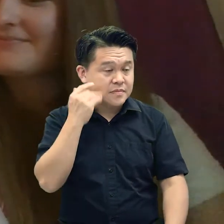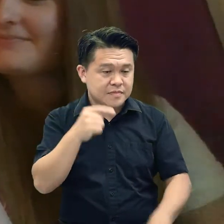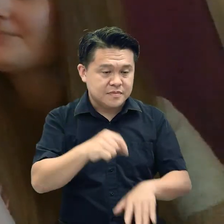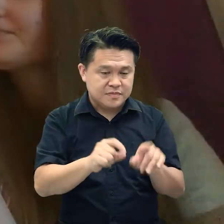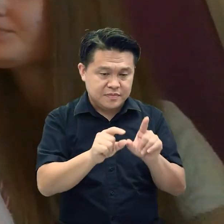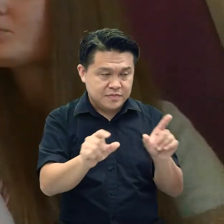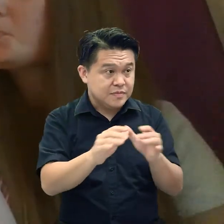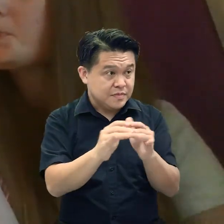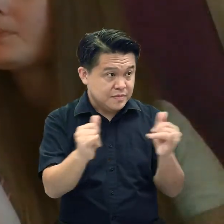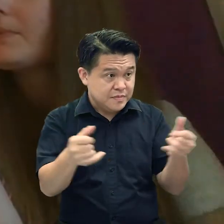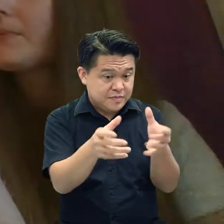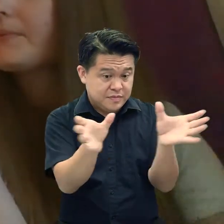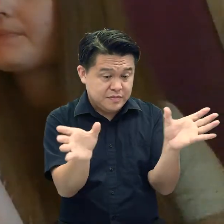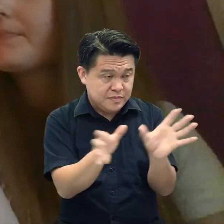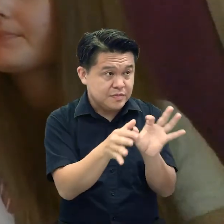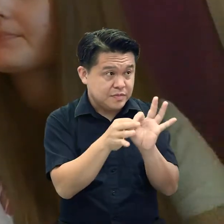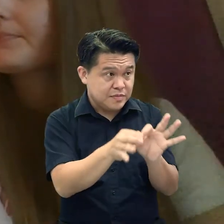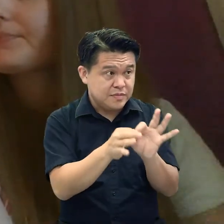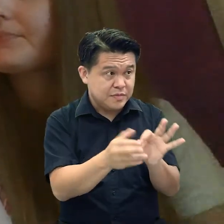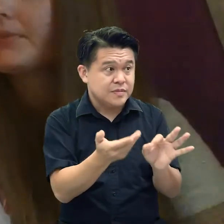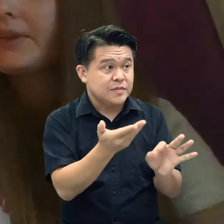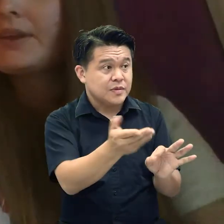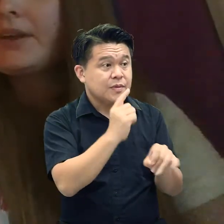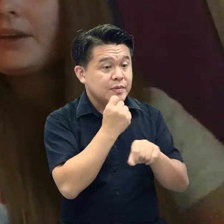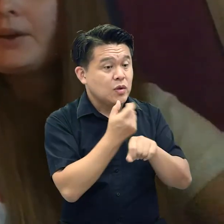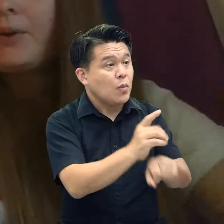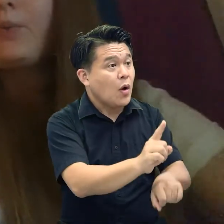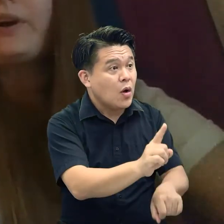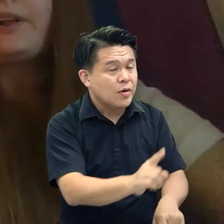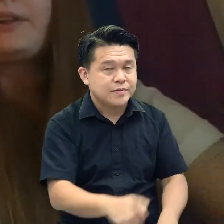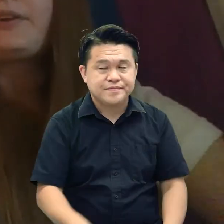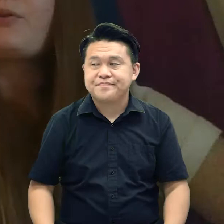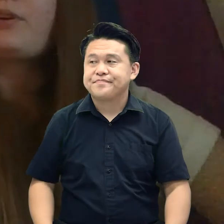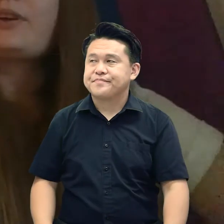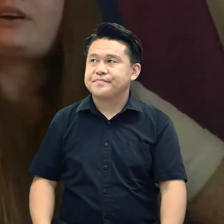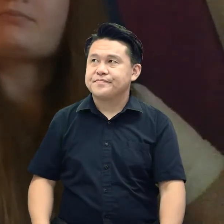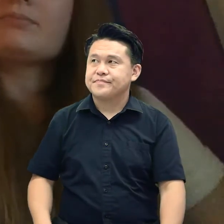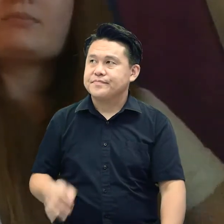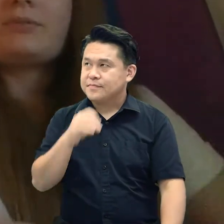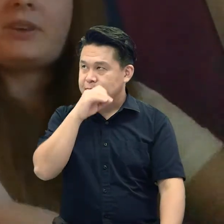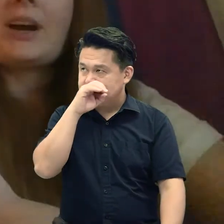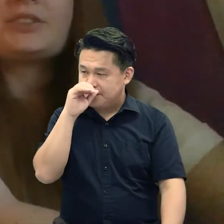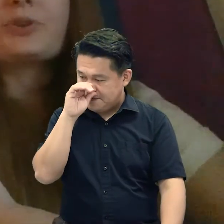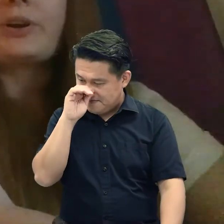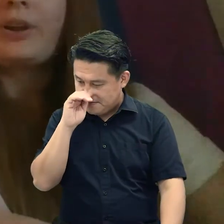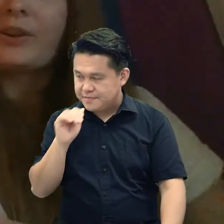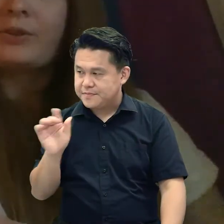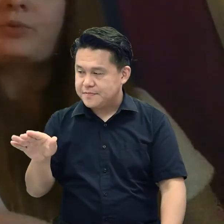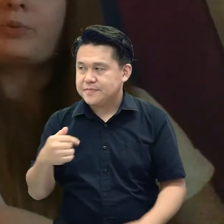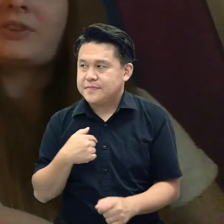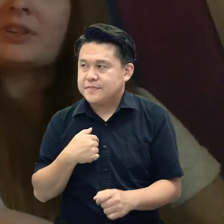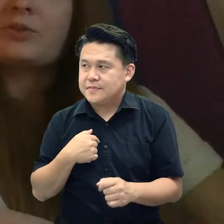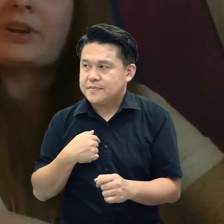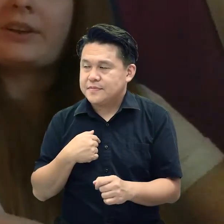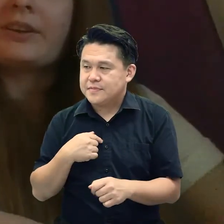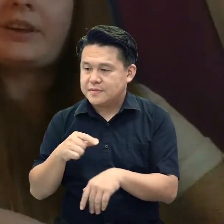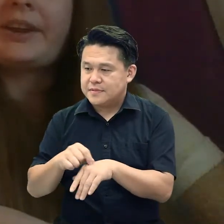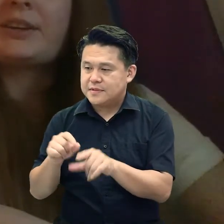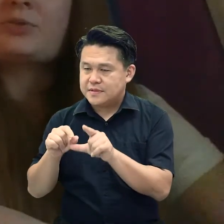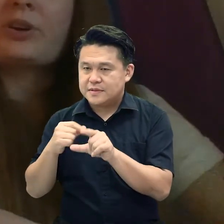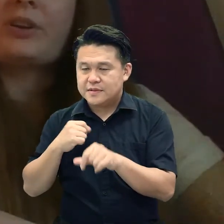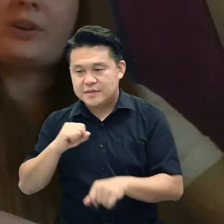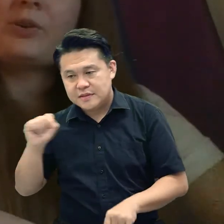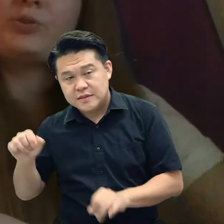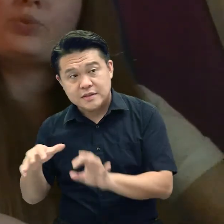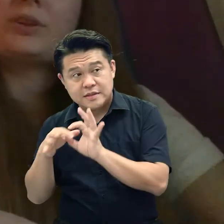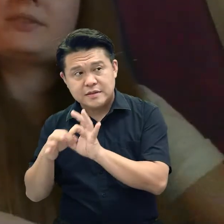And what is your message for the LGBT plus community in Korea? Well, knowing I struggle a lot with my sexuality, and